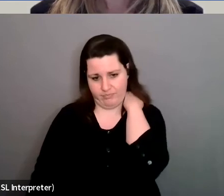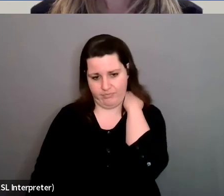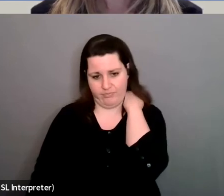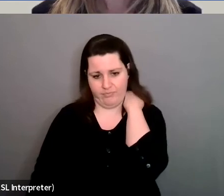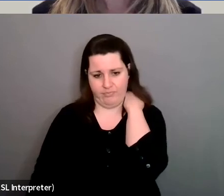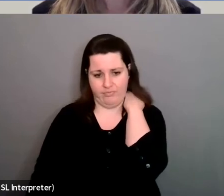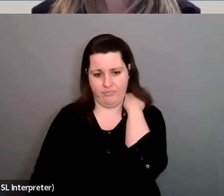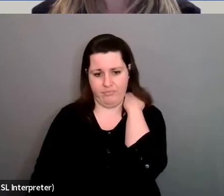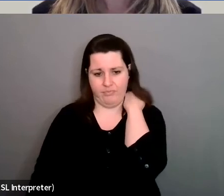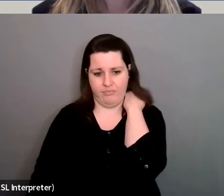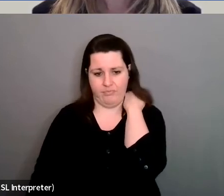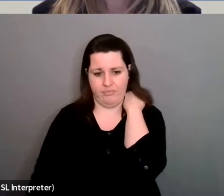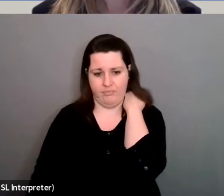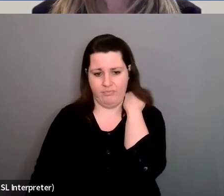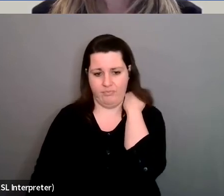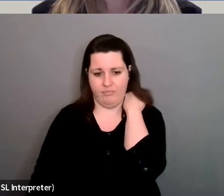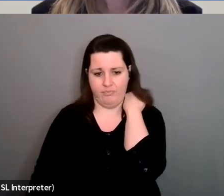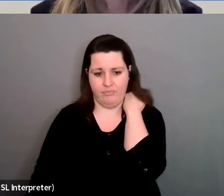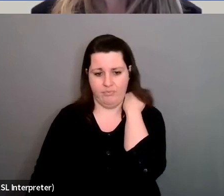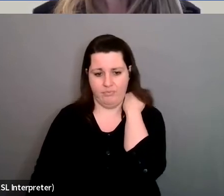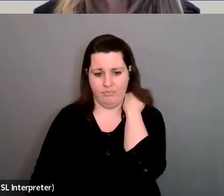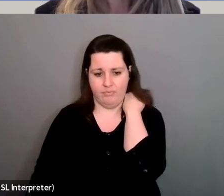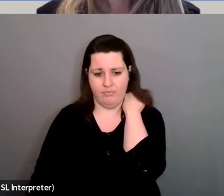just, looks like we've